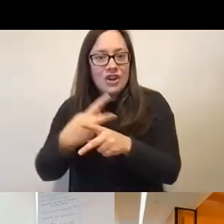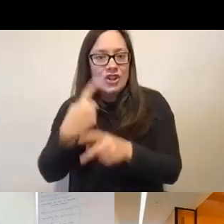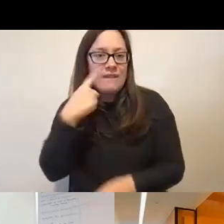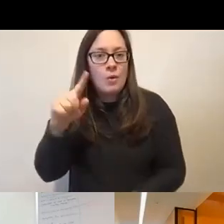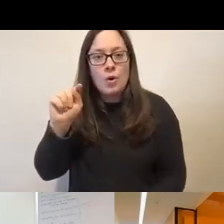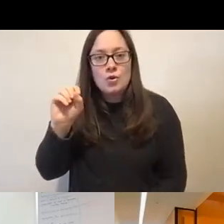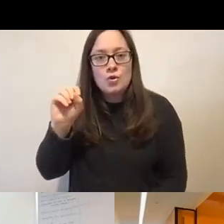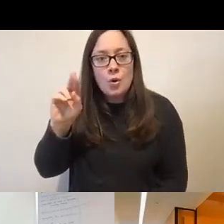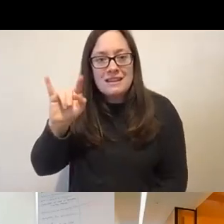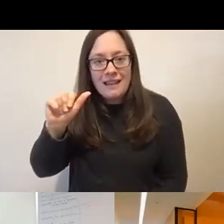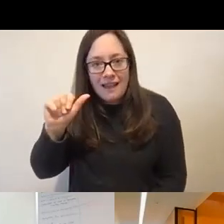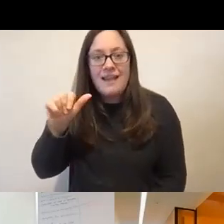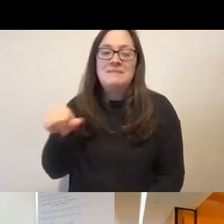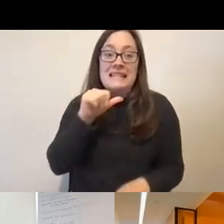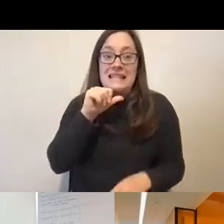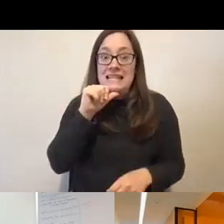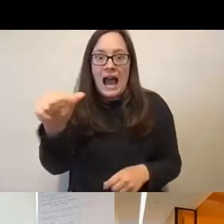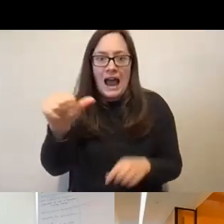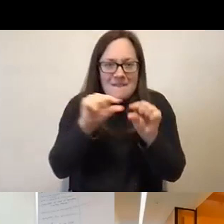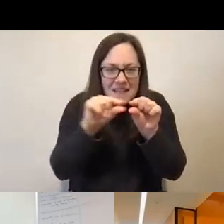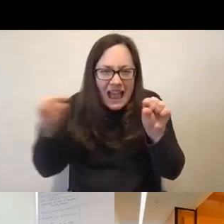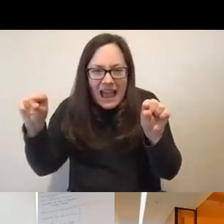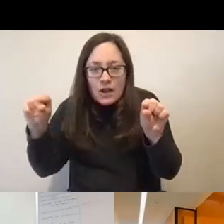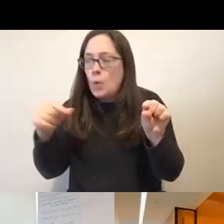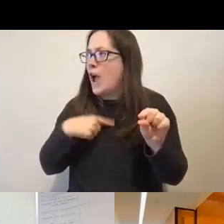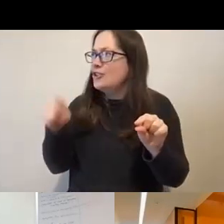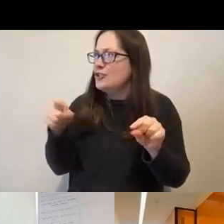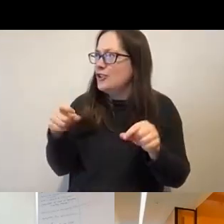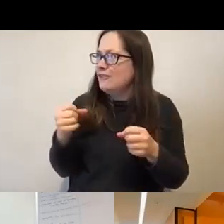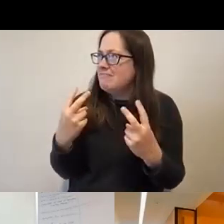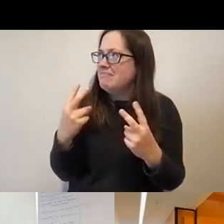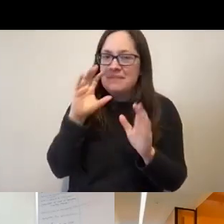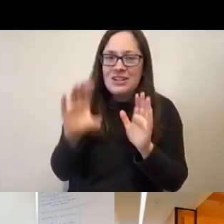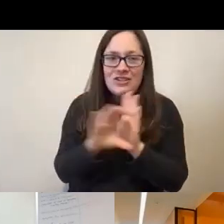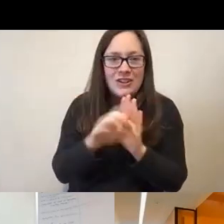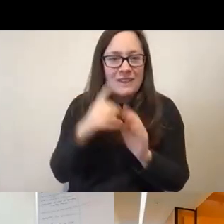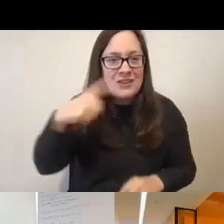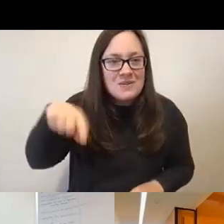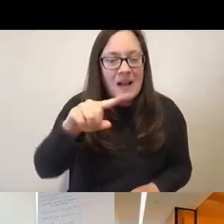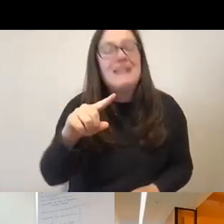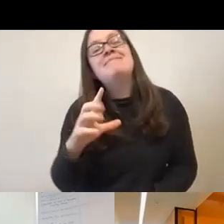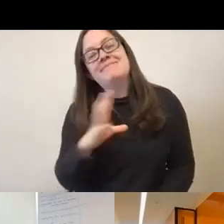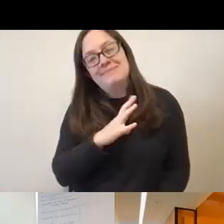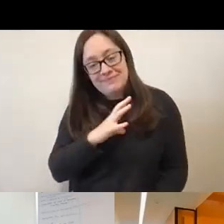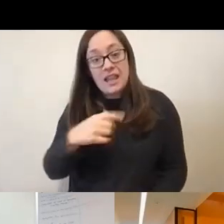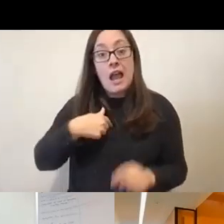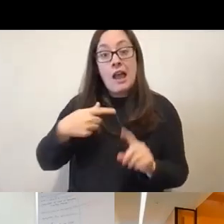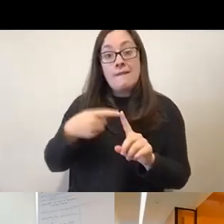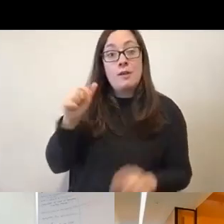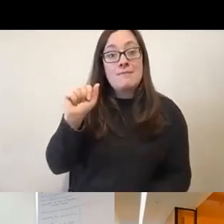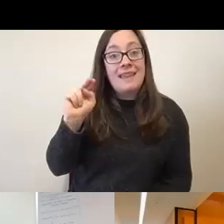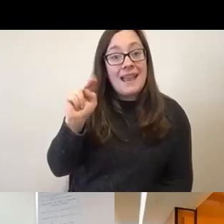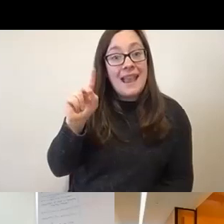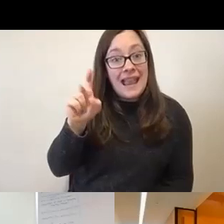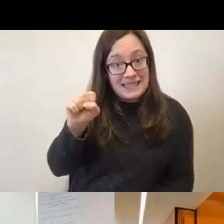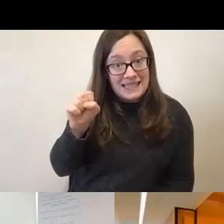you have to slice it. I should have gotten a picture of it. And then I'm from the Andes regions of Venezuela,